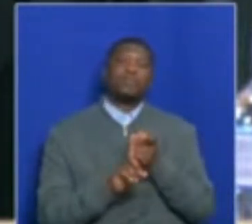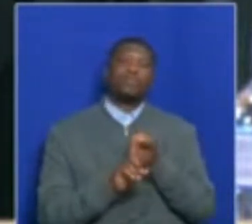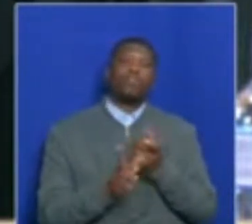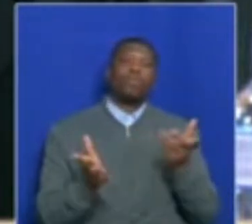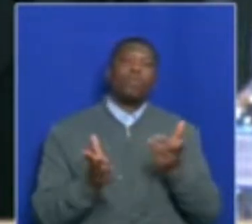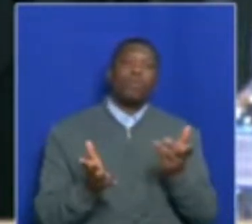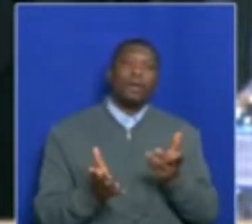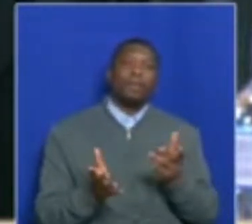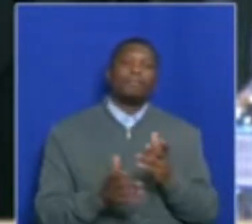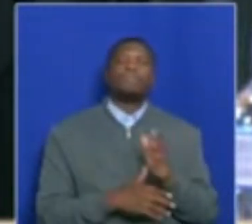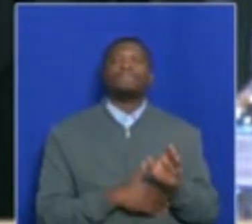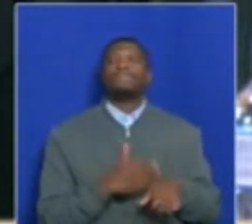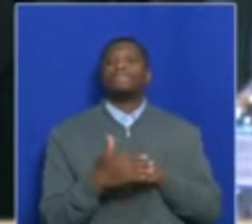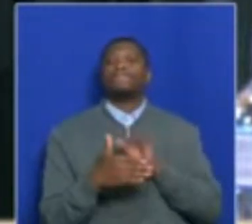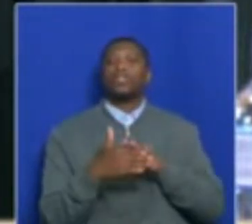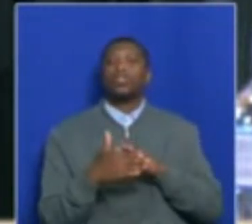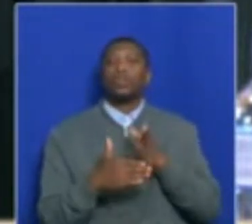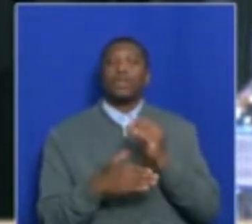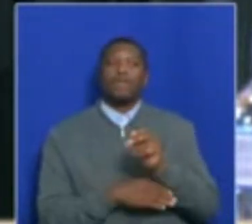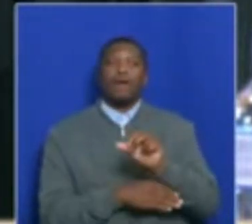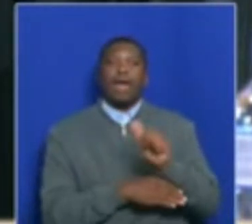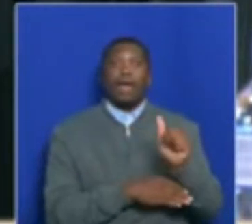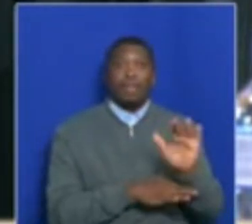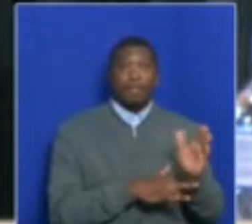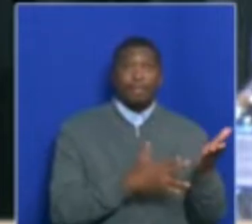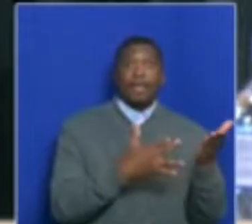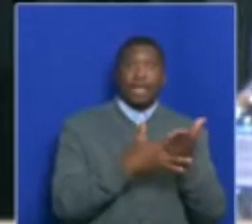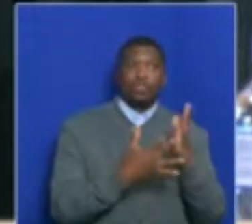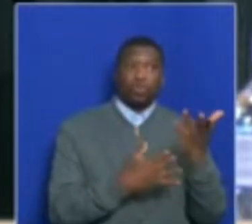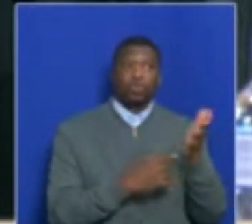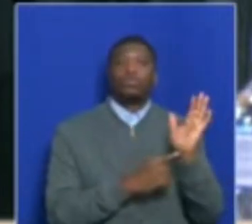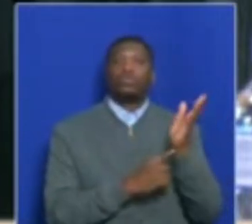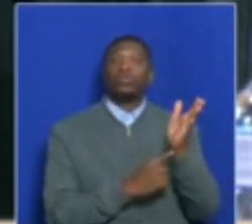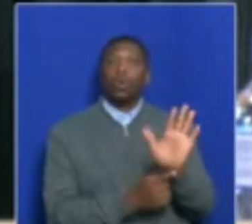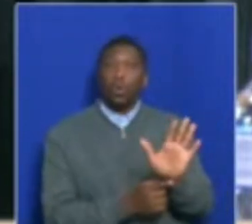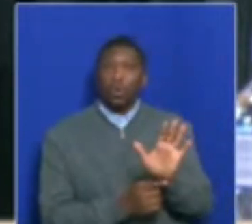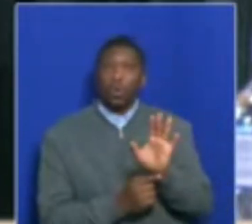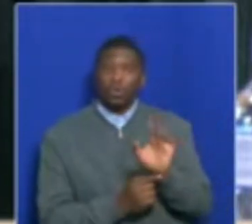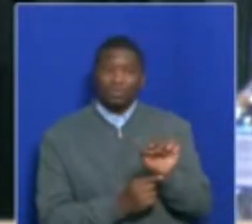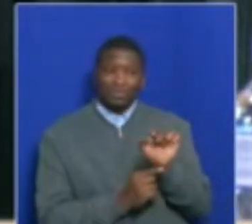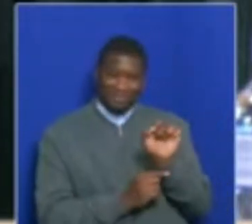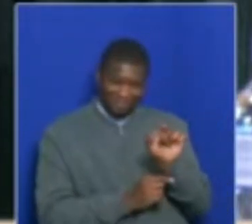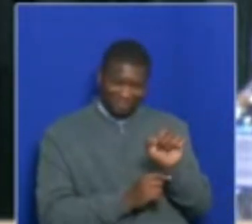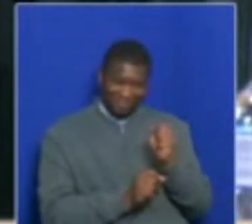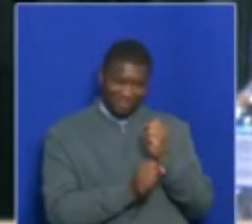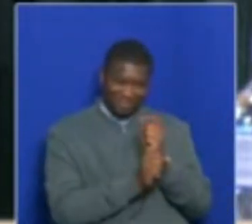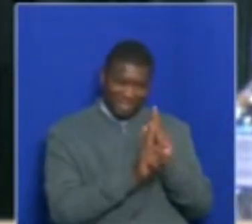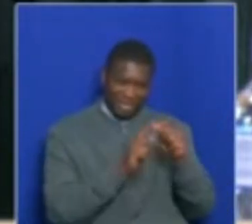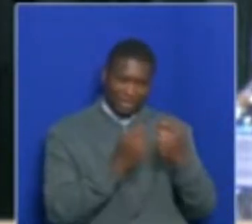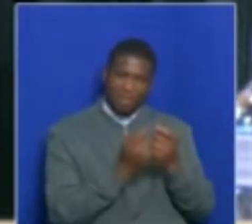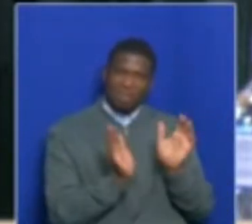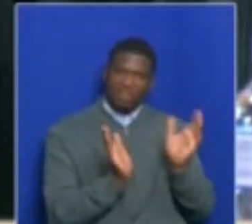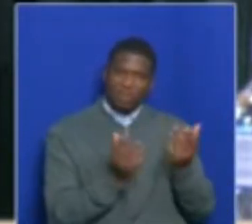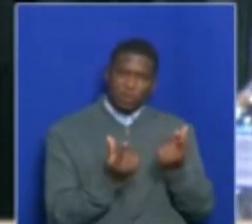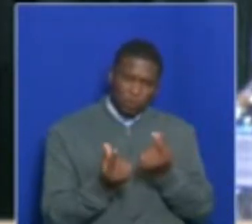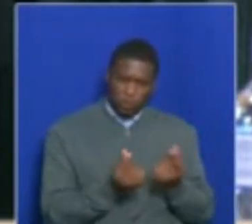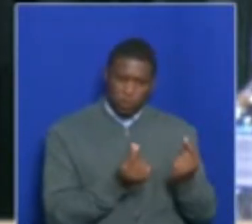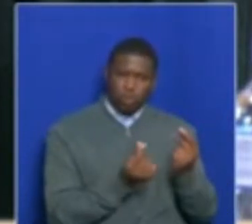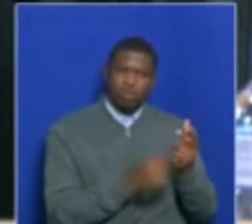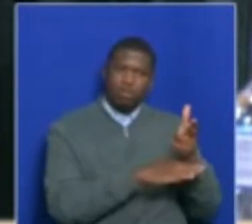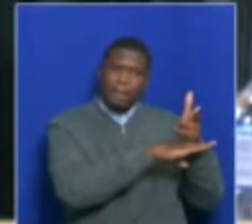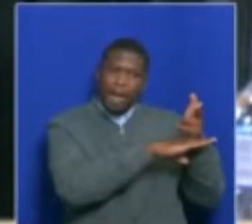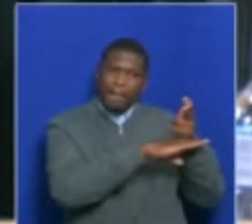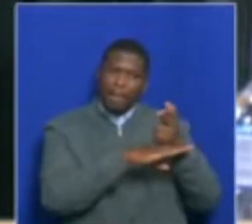other cases where you will show that this task team has in fact done the bidding of a rival